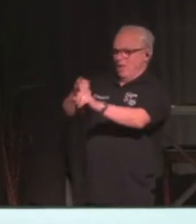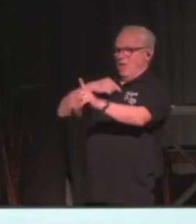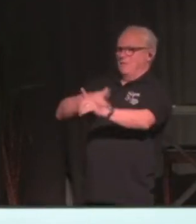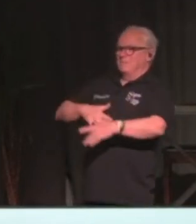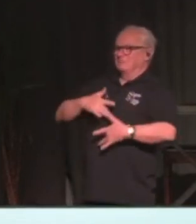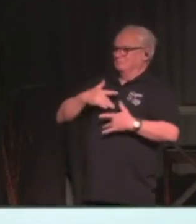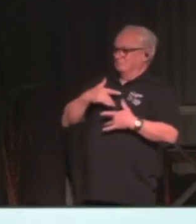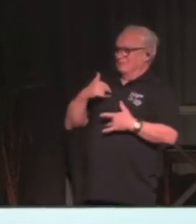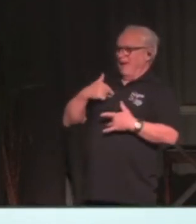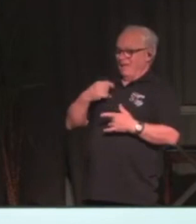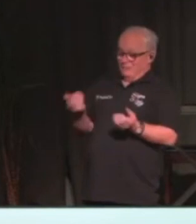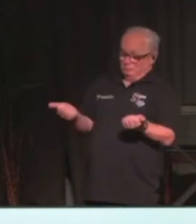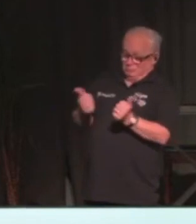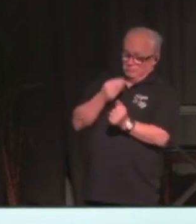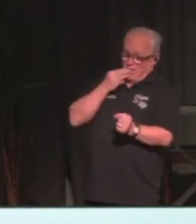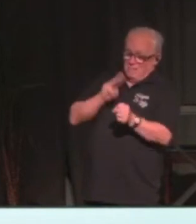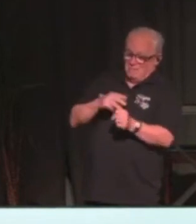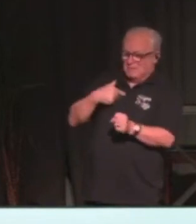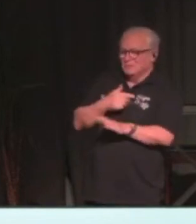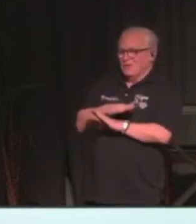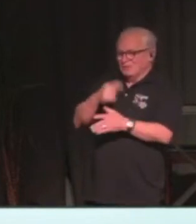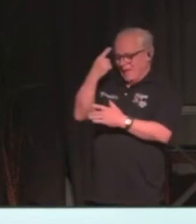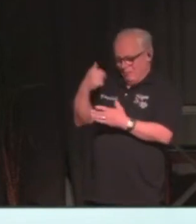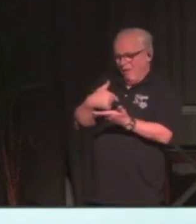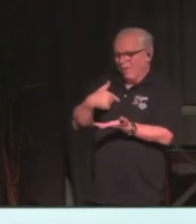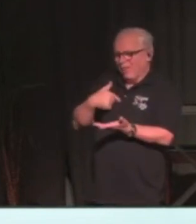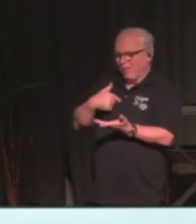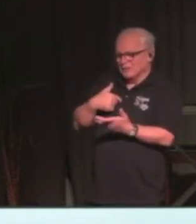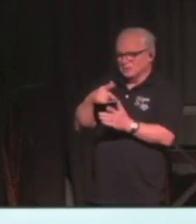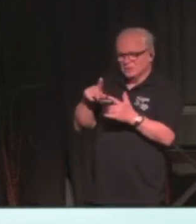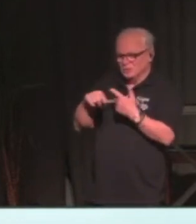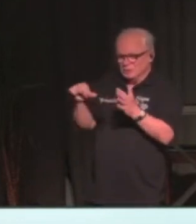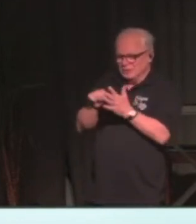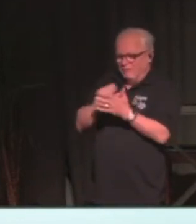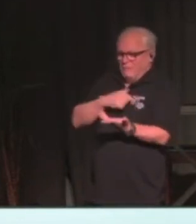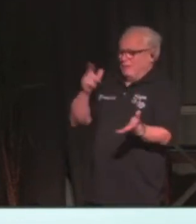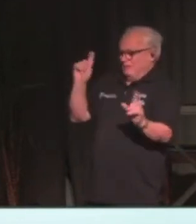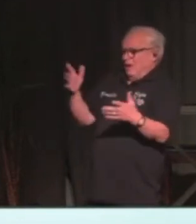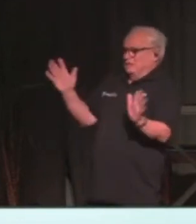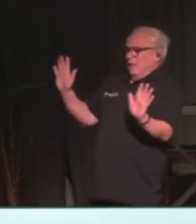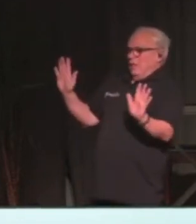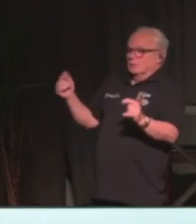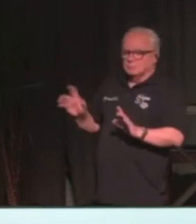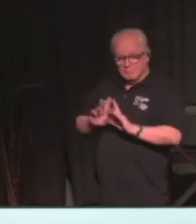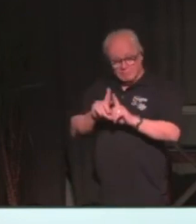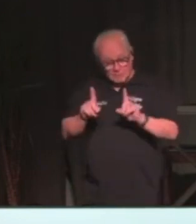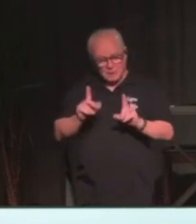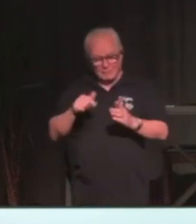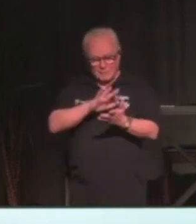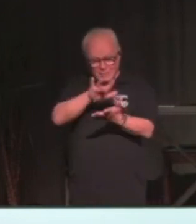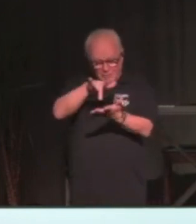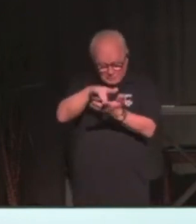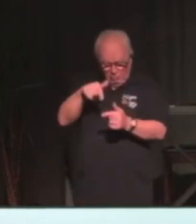feel able for this. I don't know that I can do this. It's too difficult. And so there's a bit in the